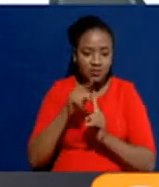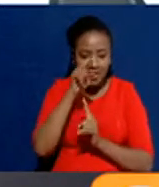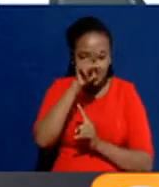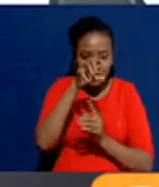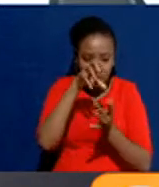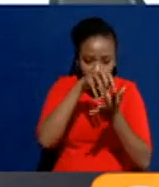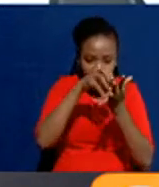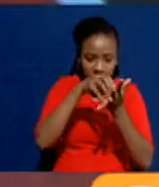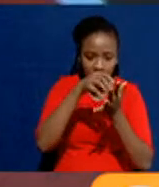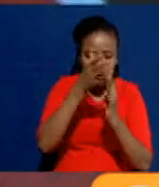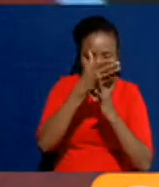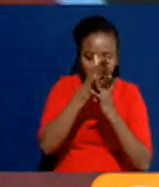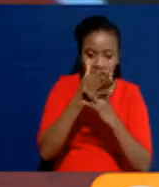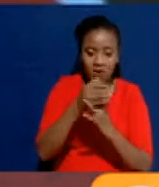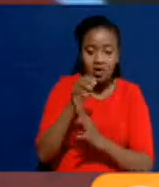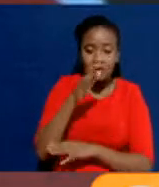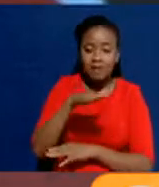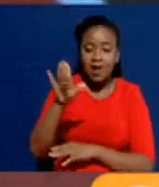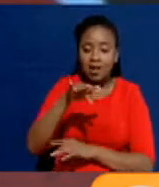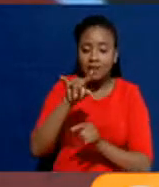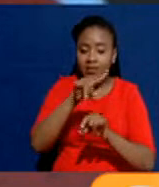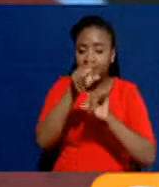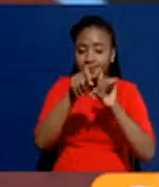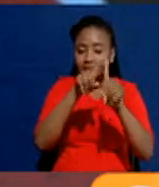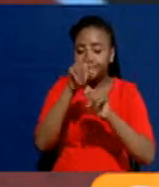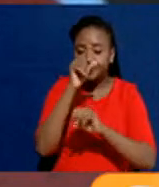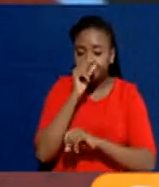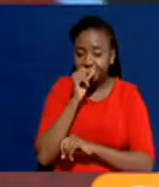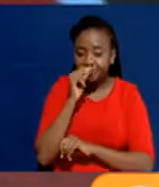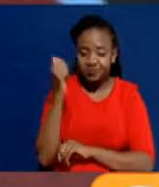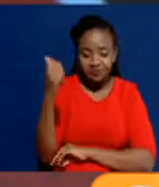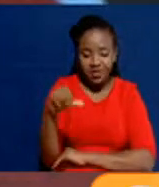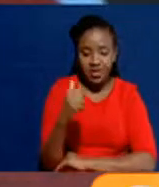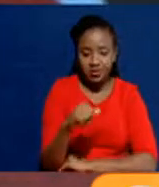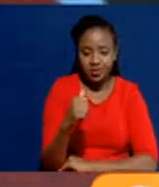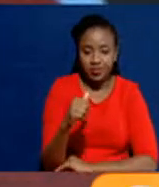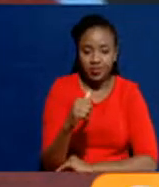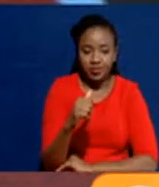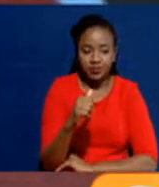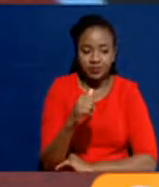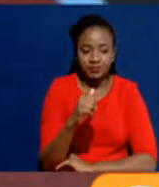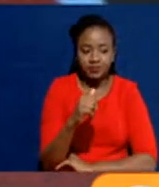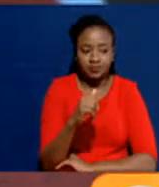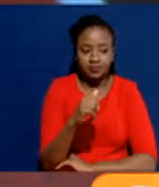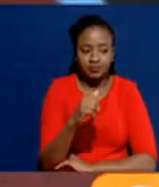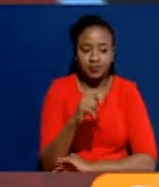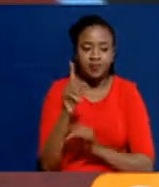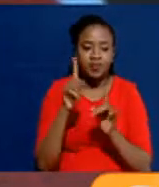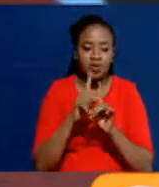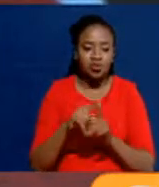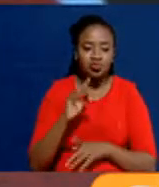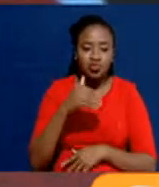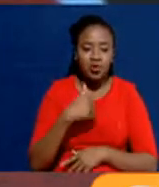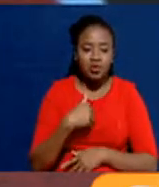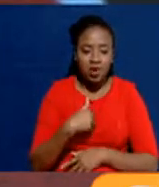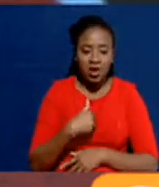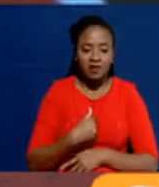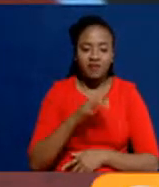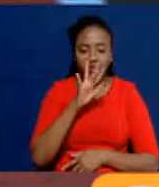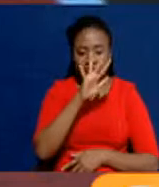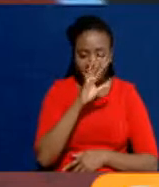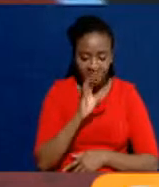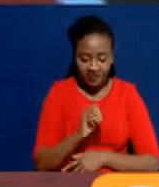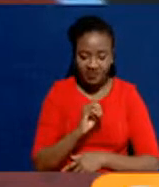so with all these things combined, including the absurdity of having 50 deputizing